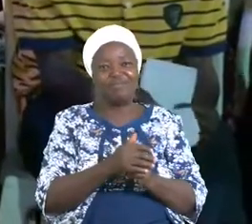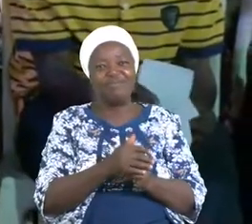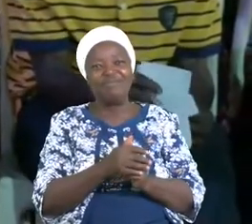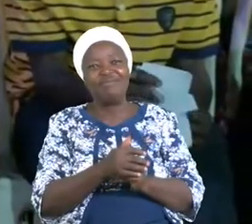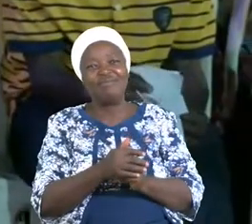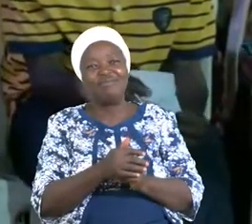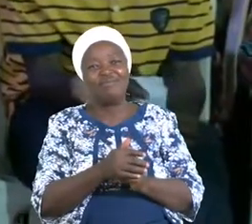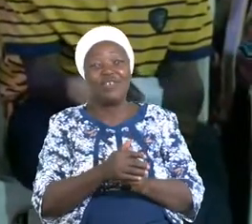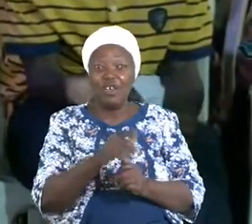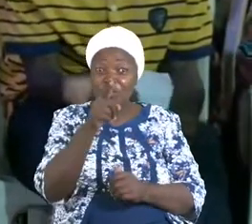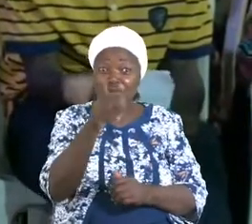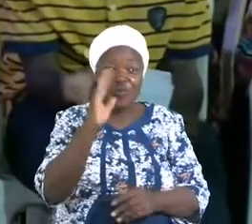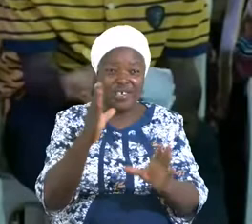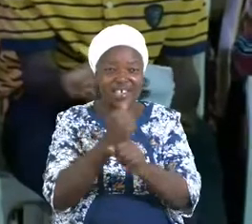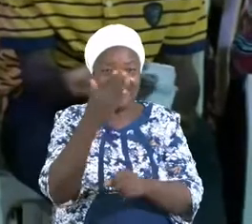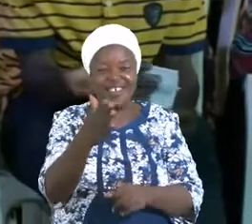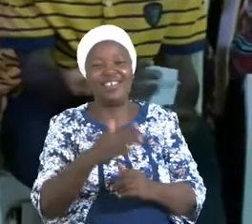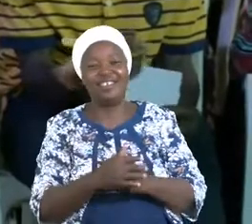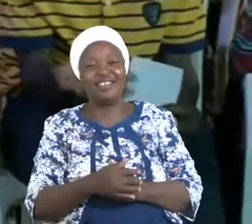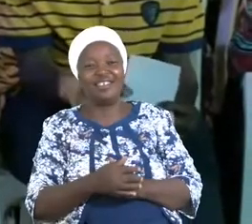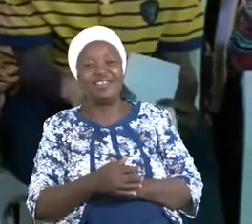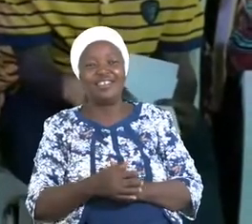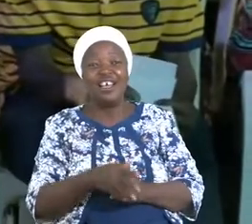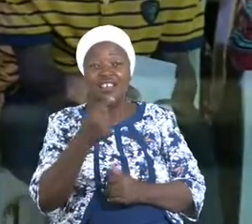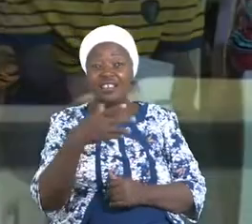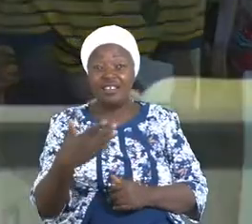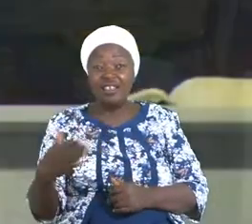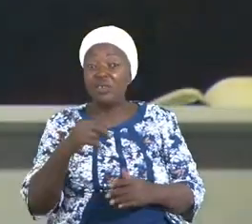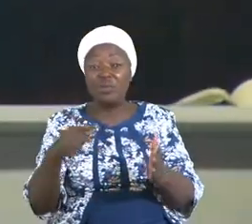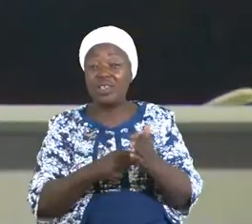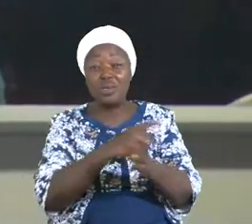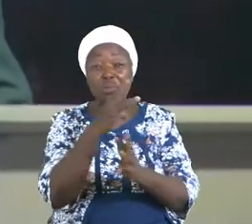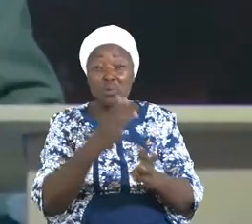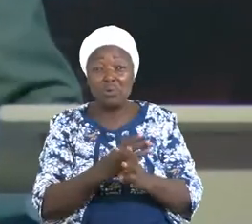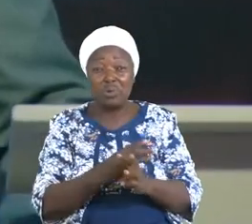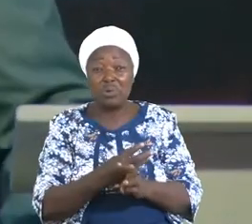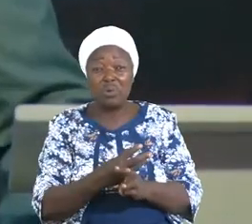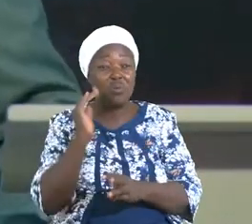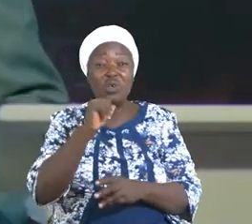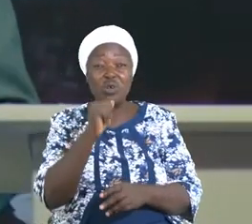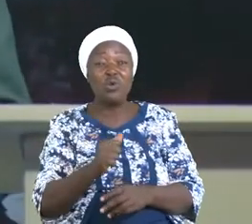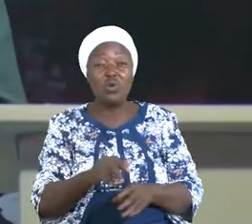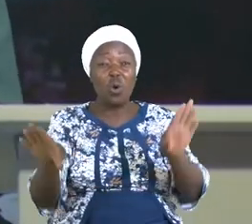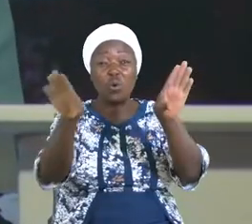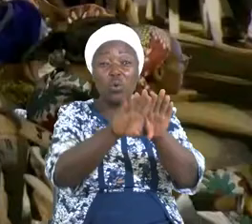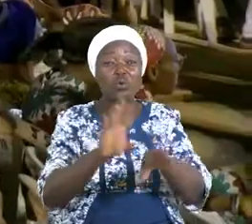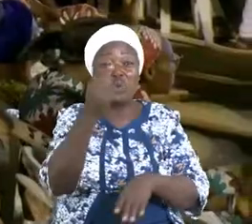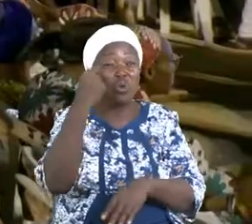You will get there. The things of this world will not cloud your